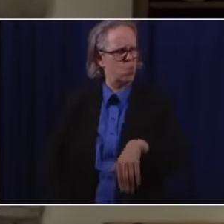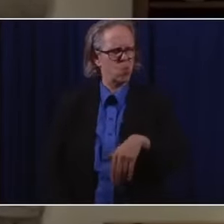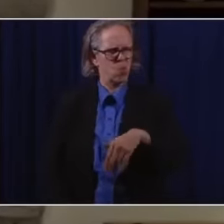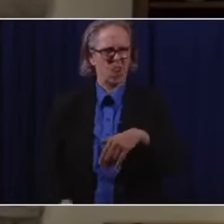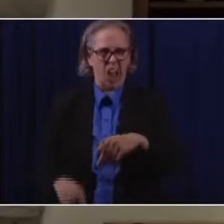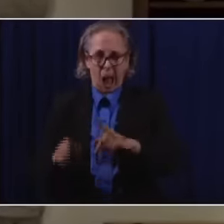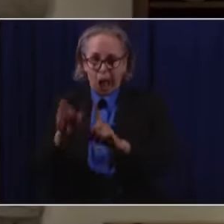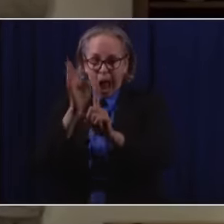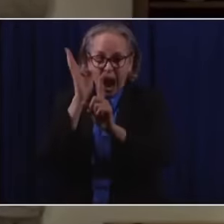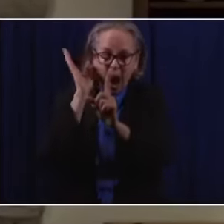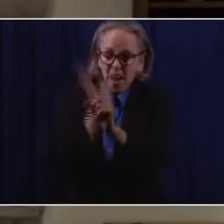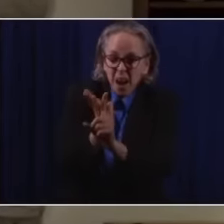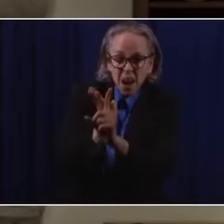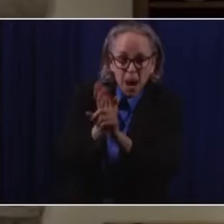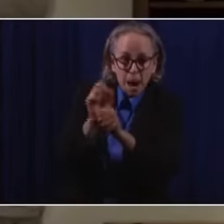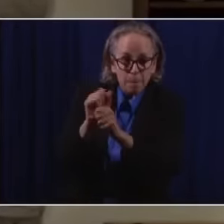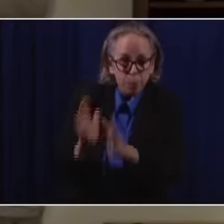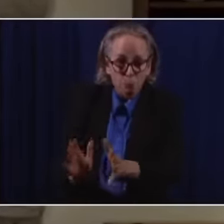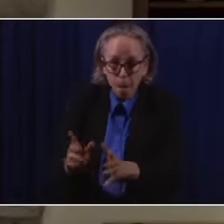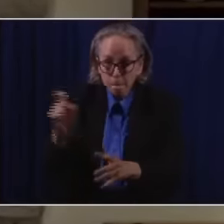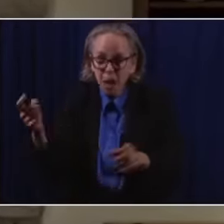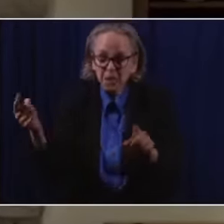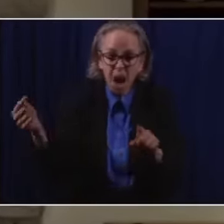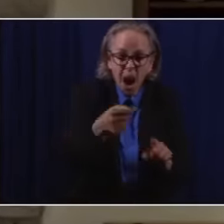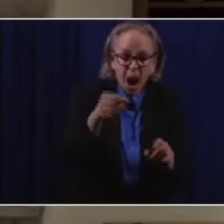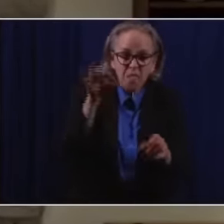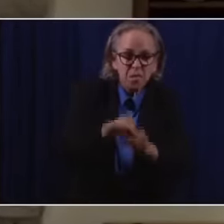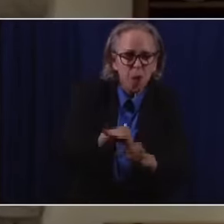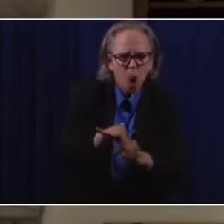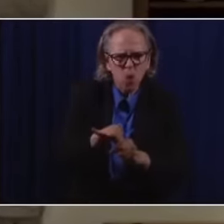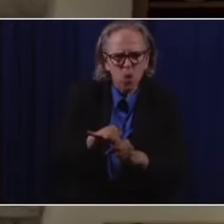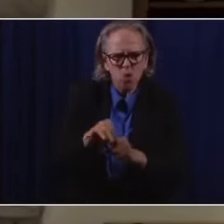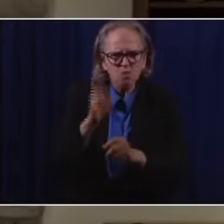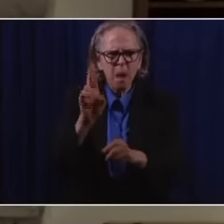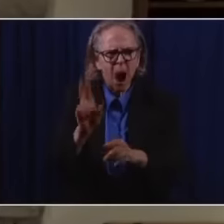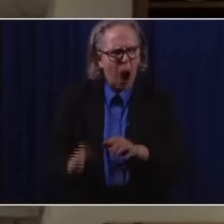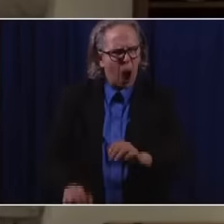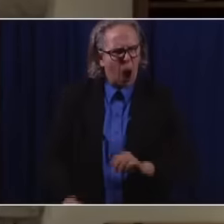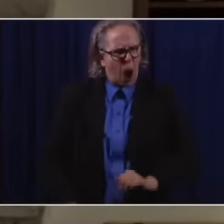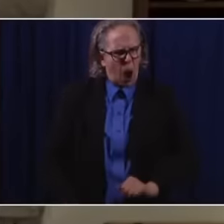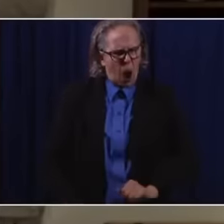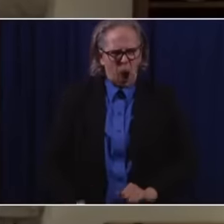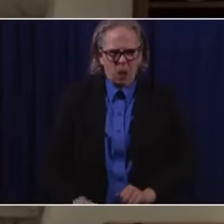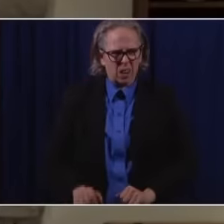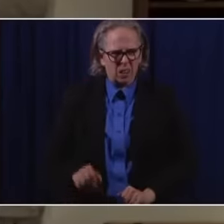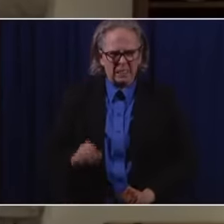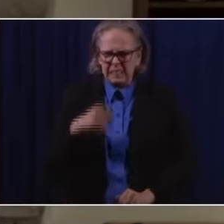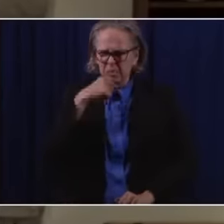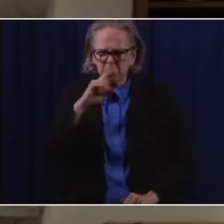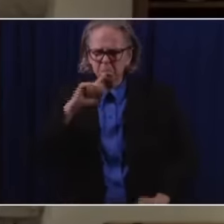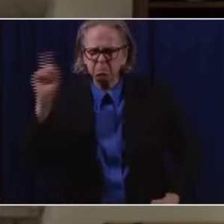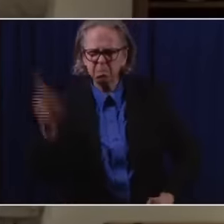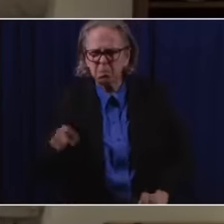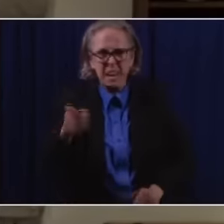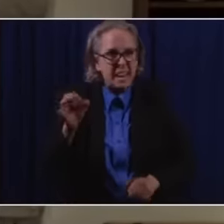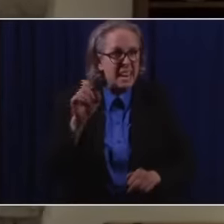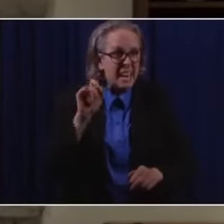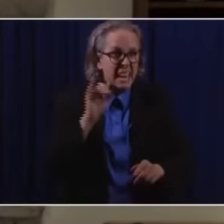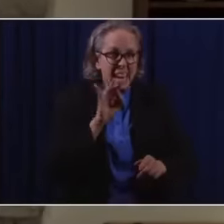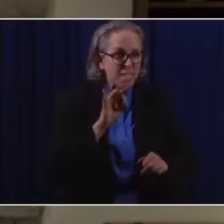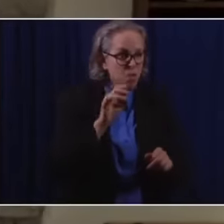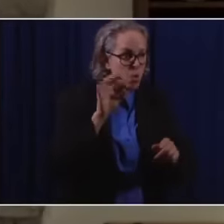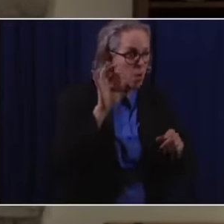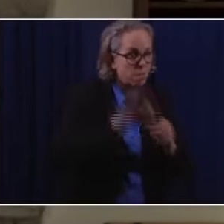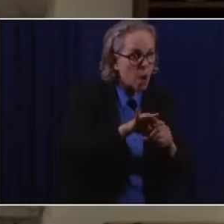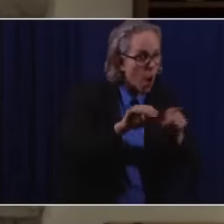vote. They can't tell them that if they vote a certain way, that they're going to, because they voted a certain